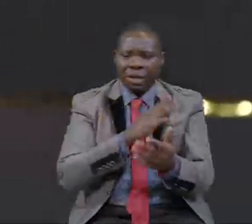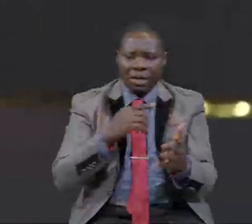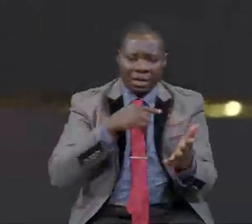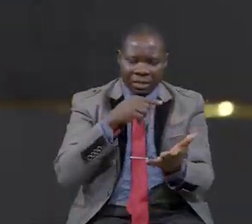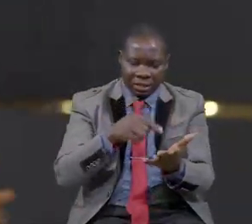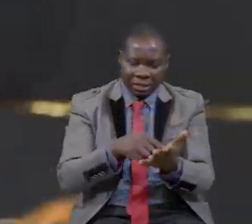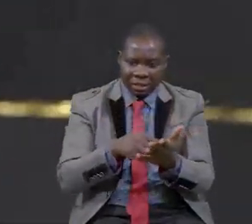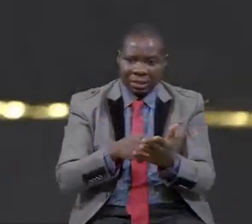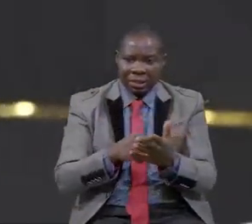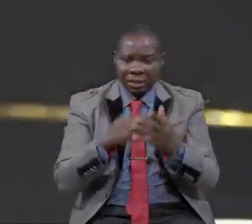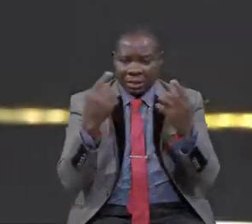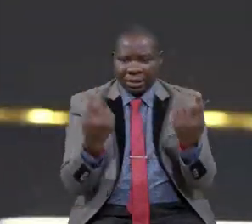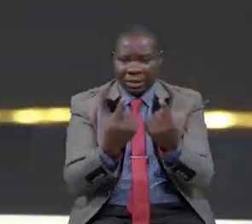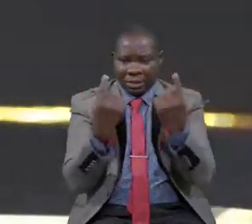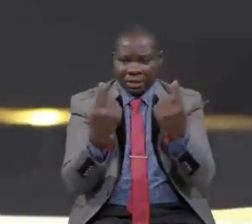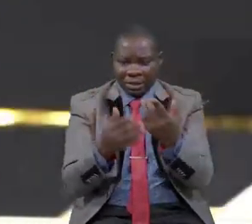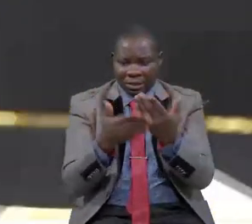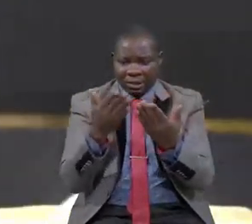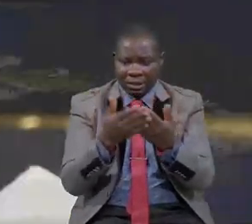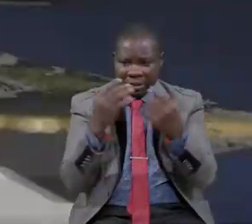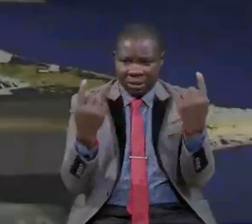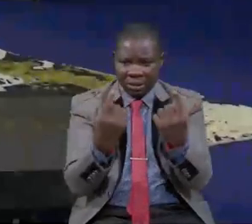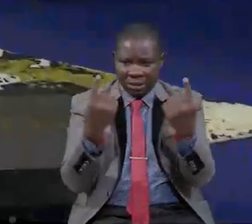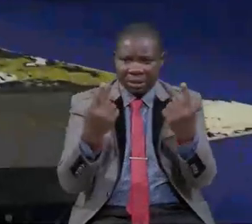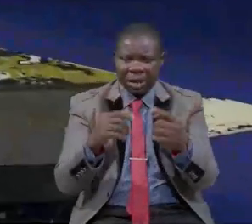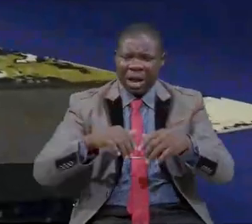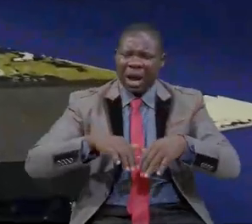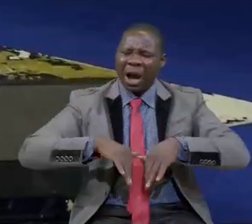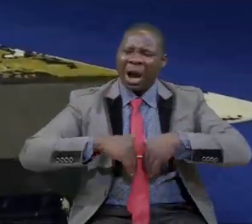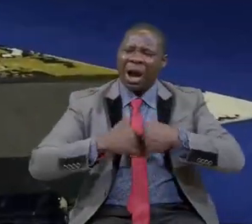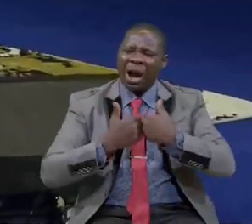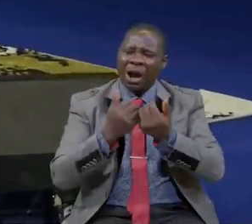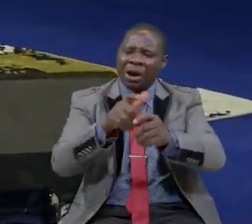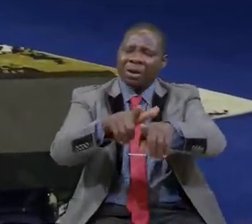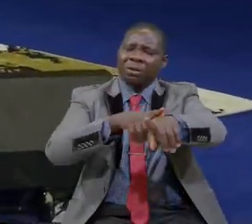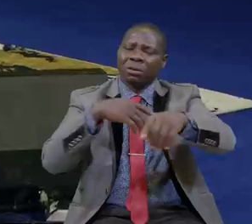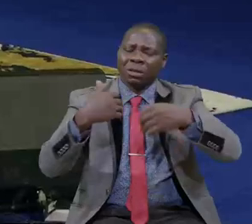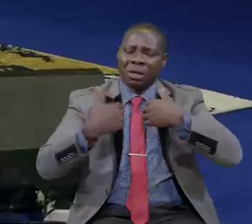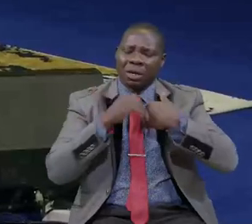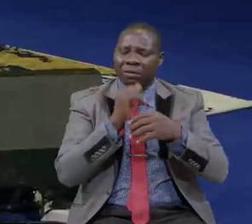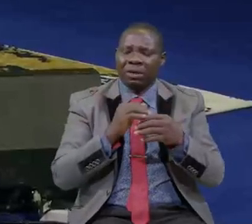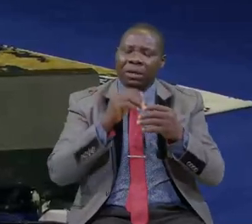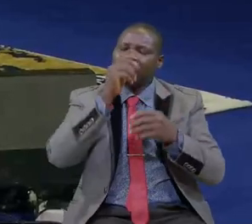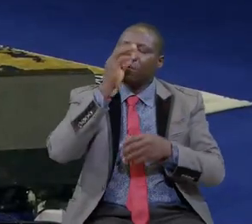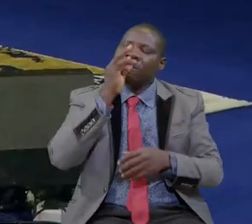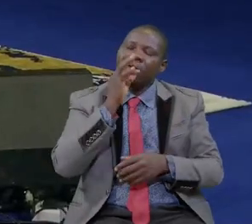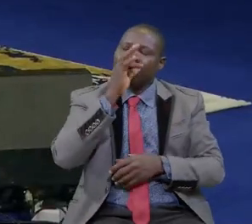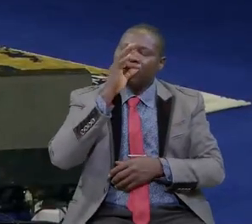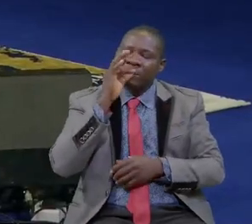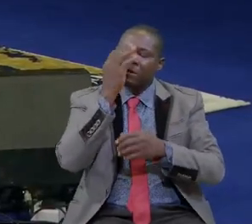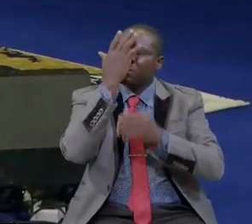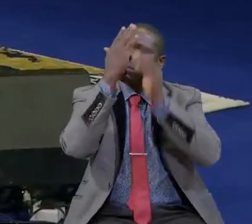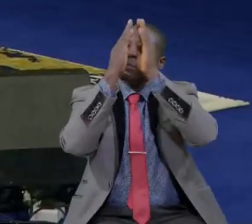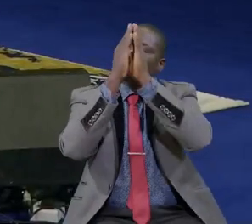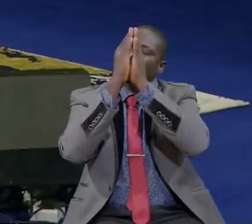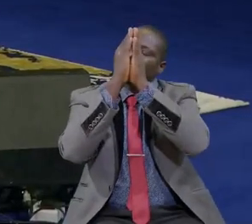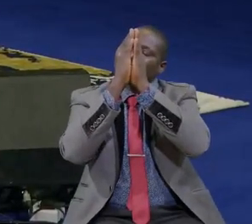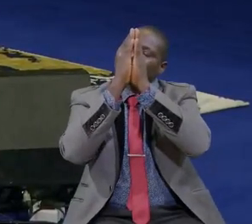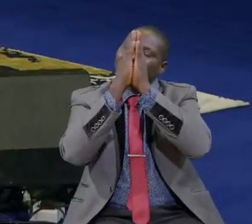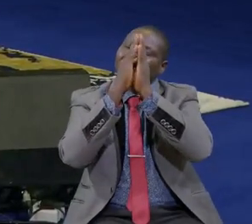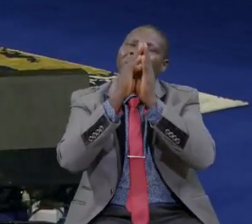sin, how long now have I fasted? How long have I prayed? How long have I